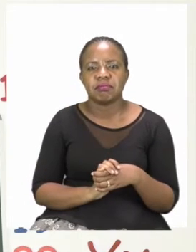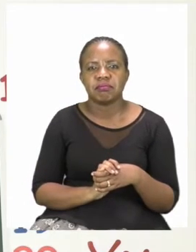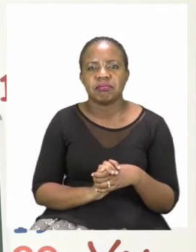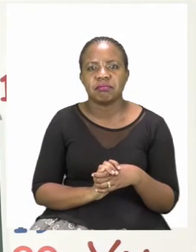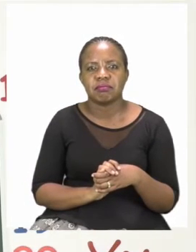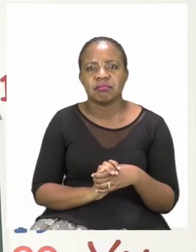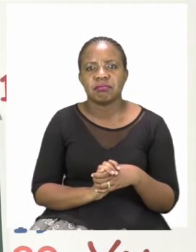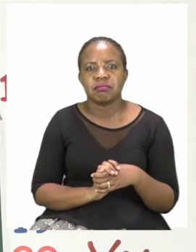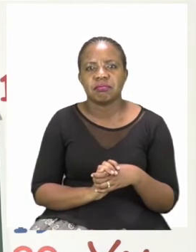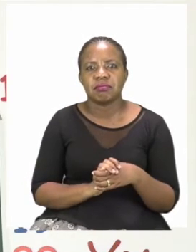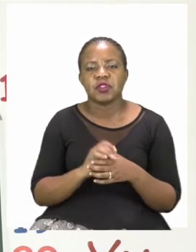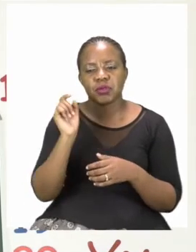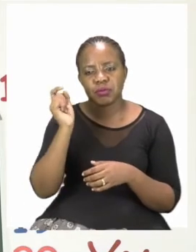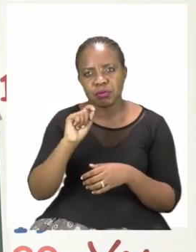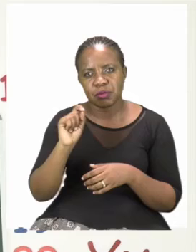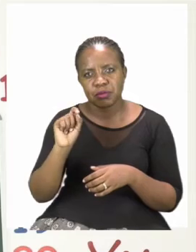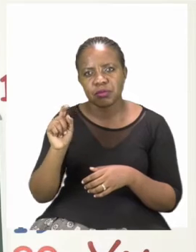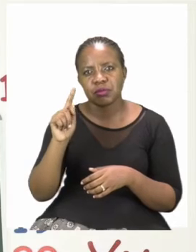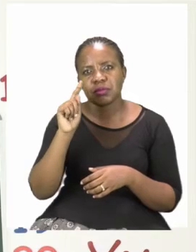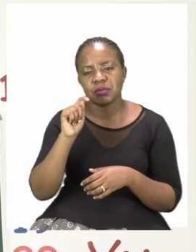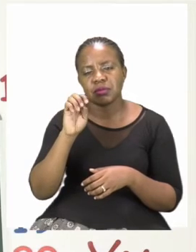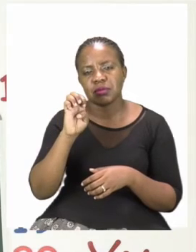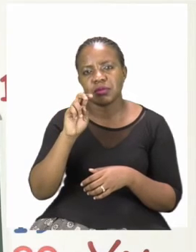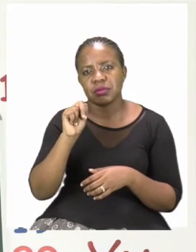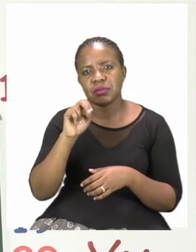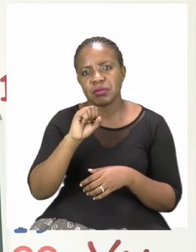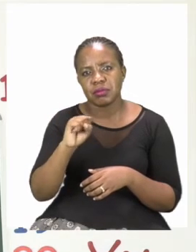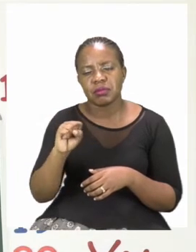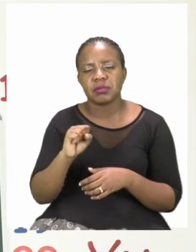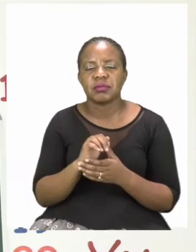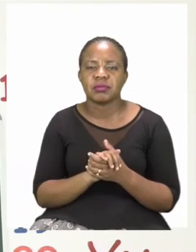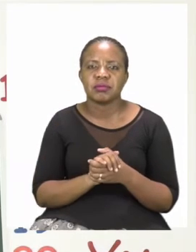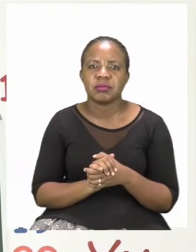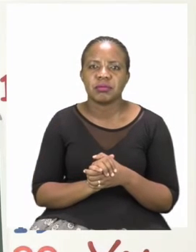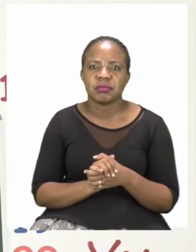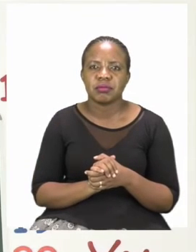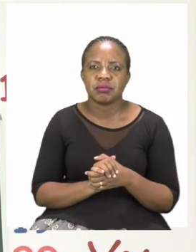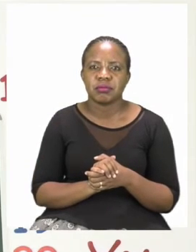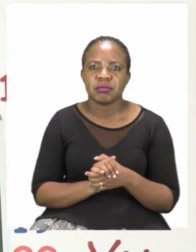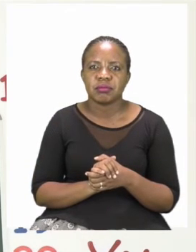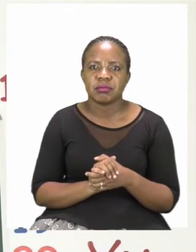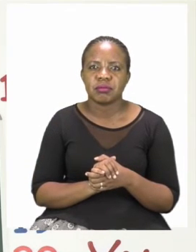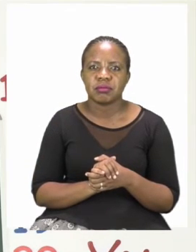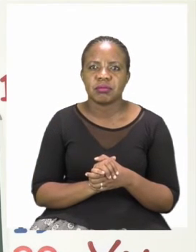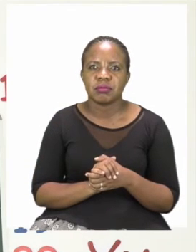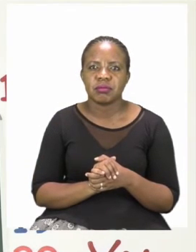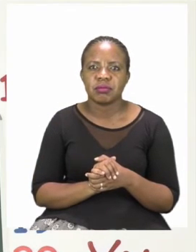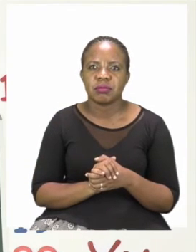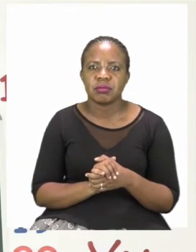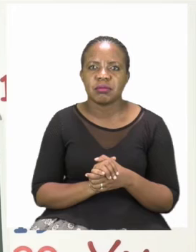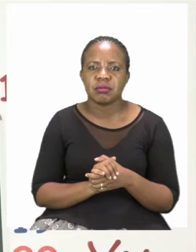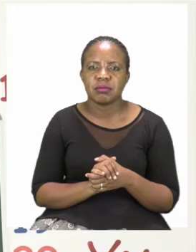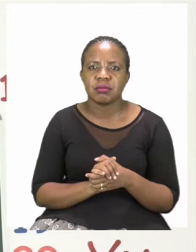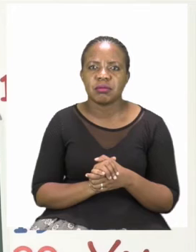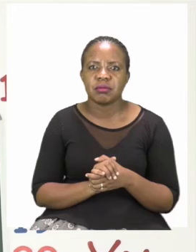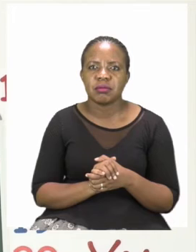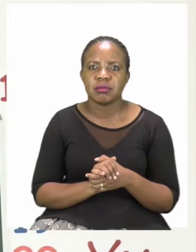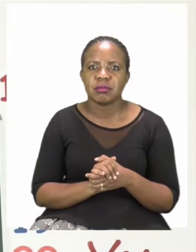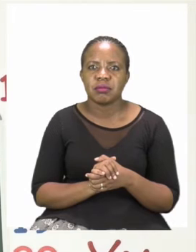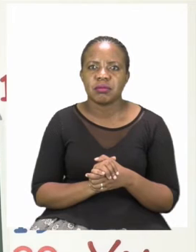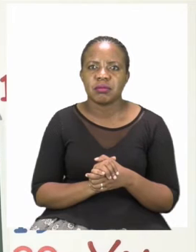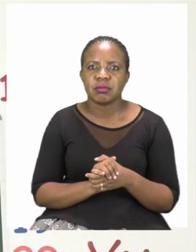arrow. And then after that, you are going to trace the pattern from one